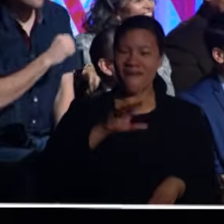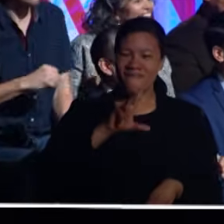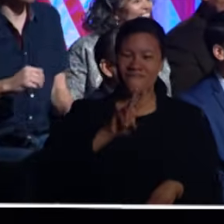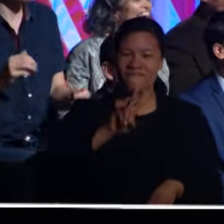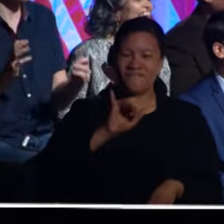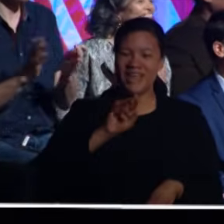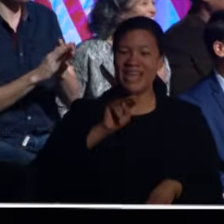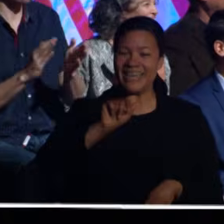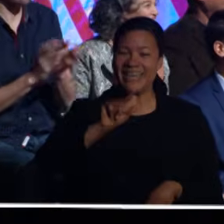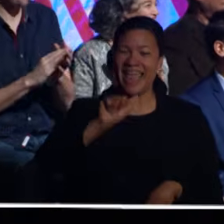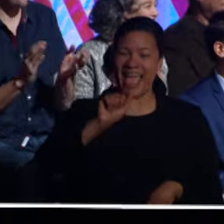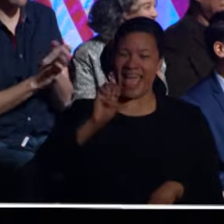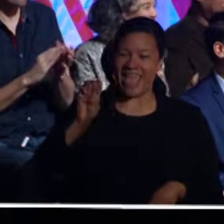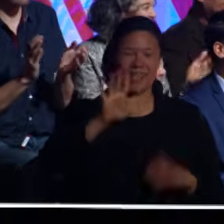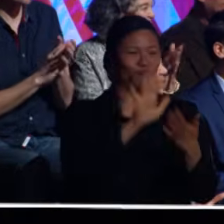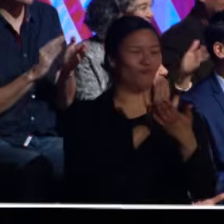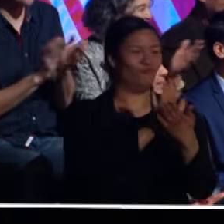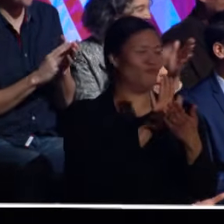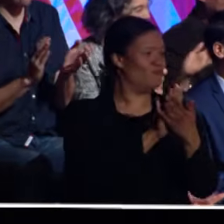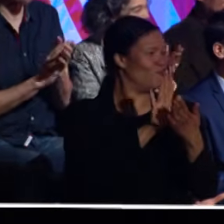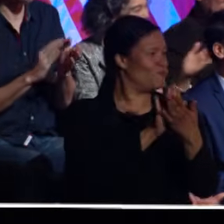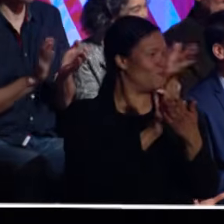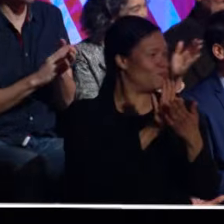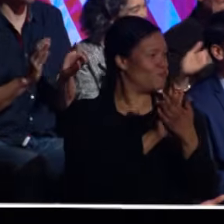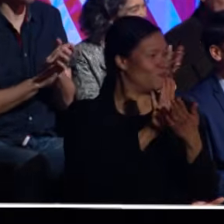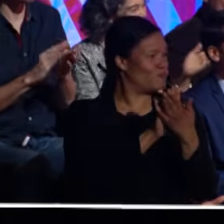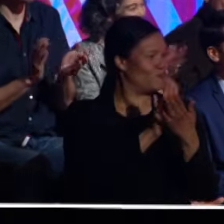her a big round of applause.